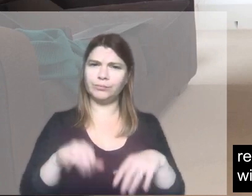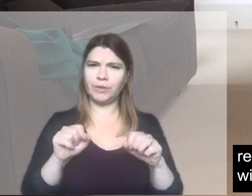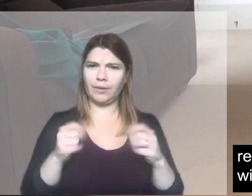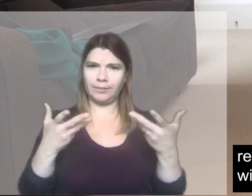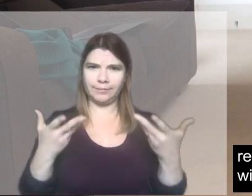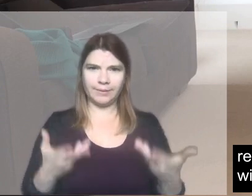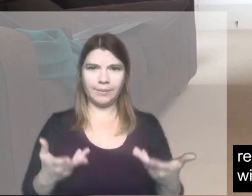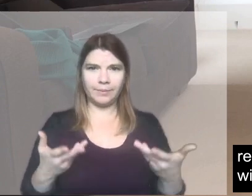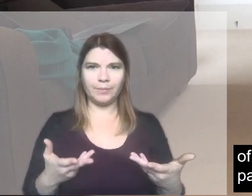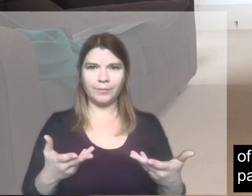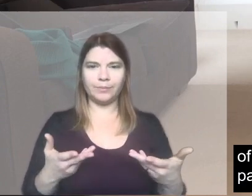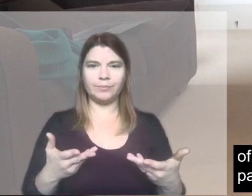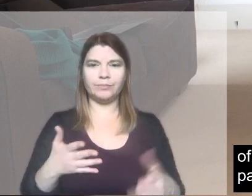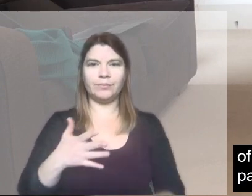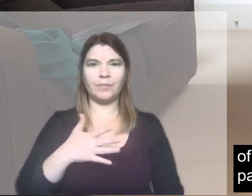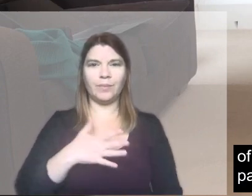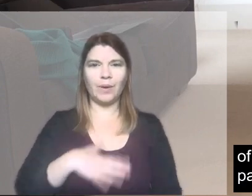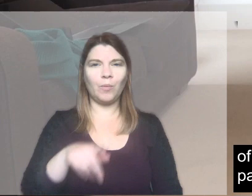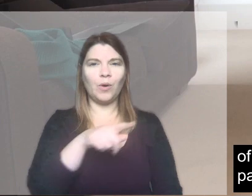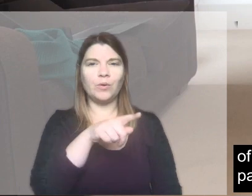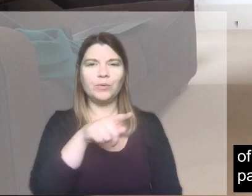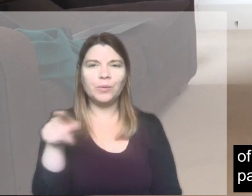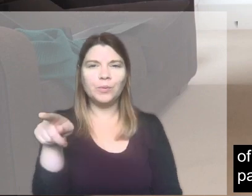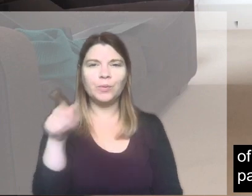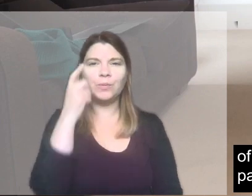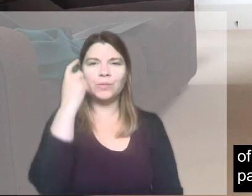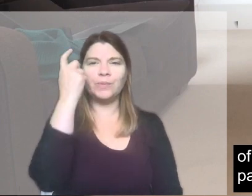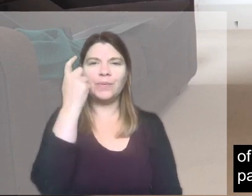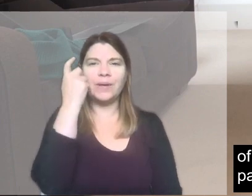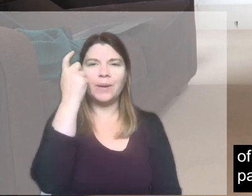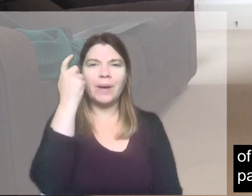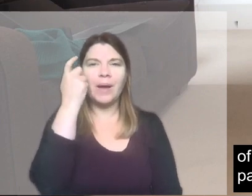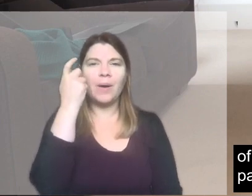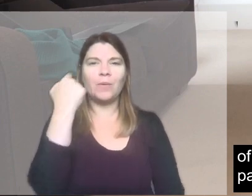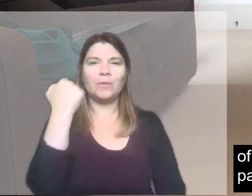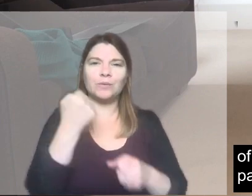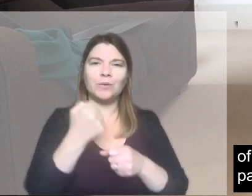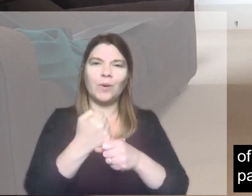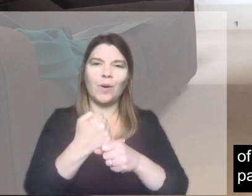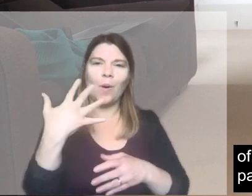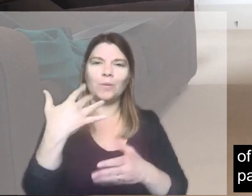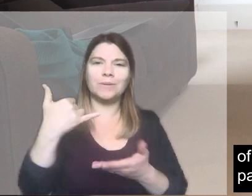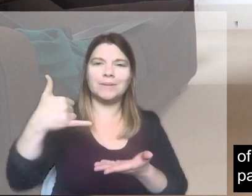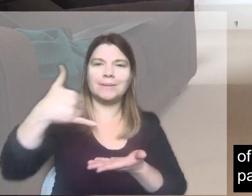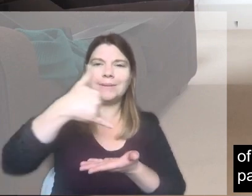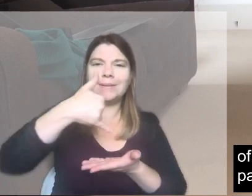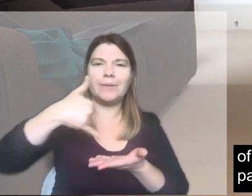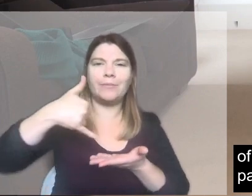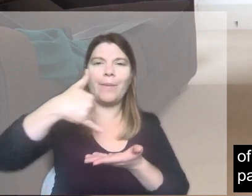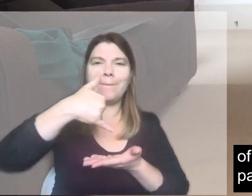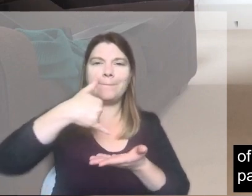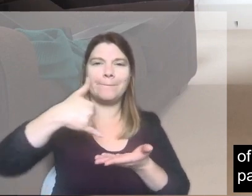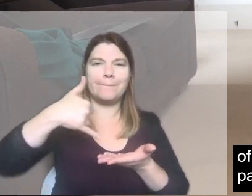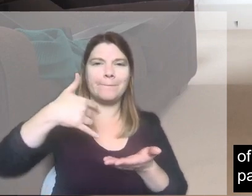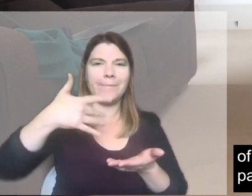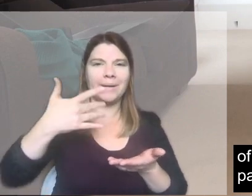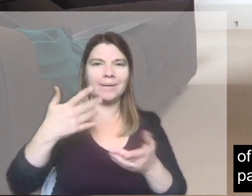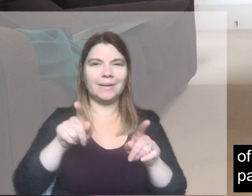going to give you an image of like a golden syrup, sort of a